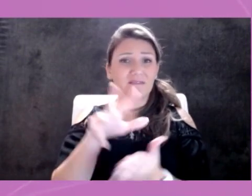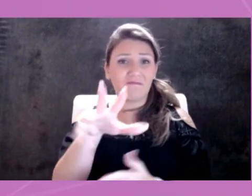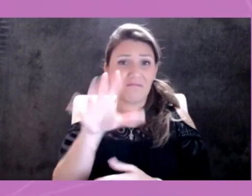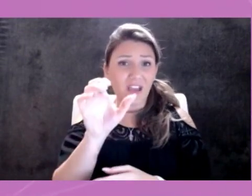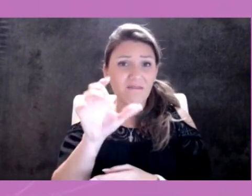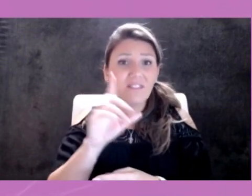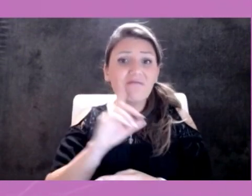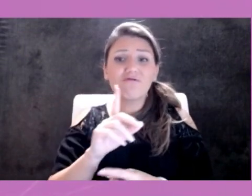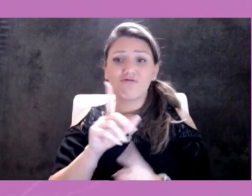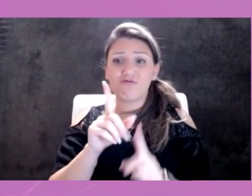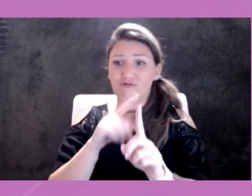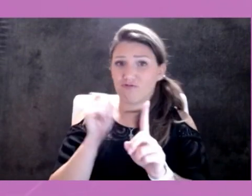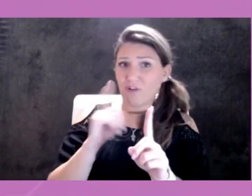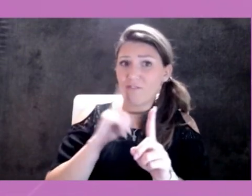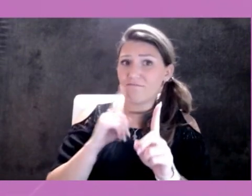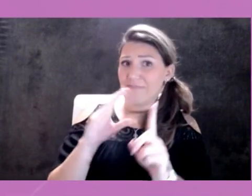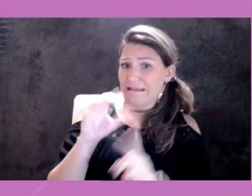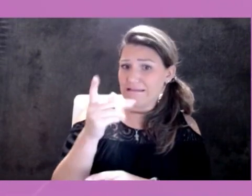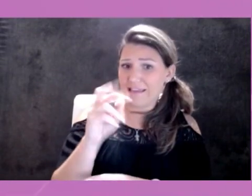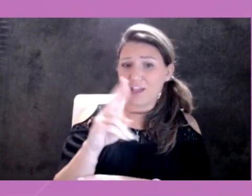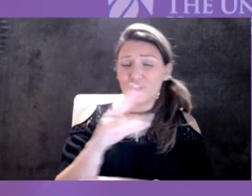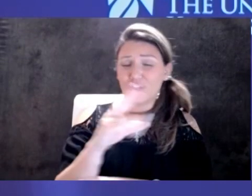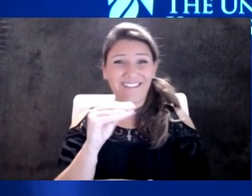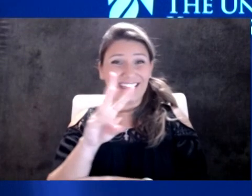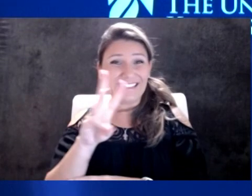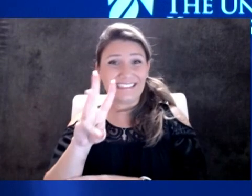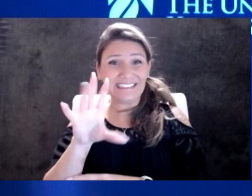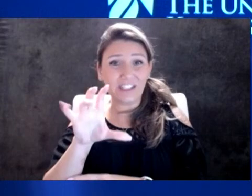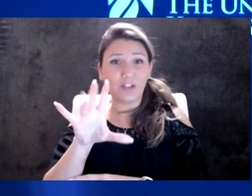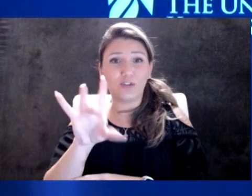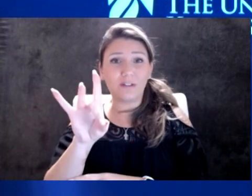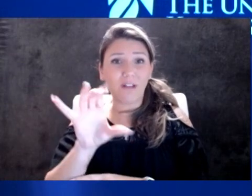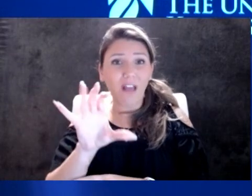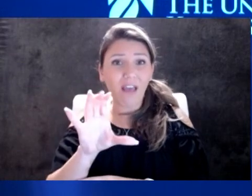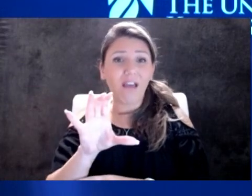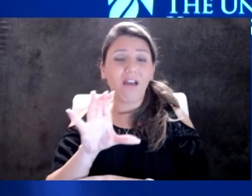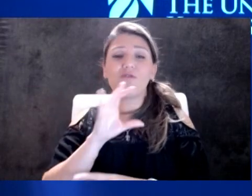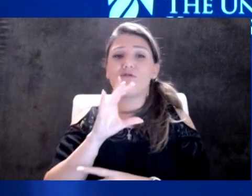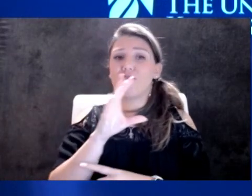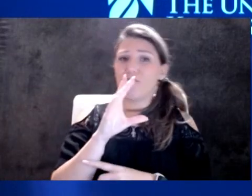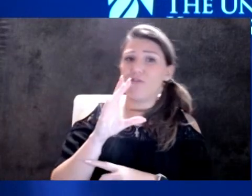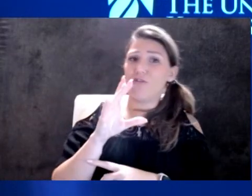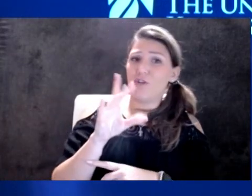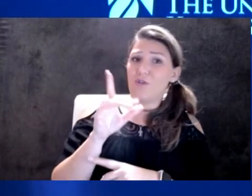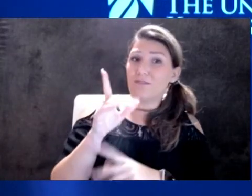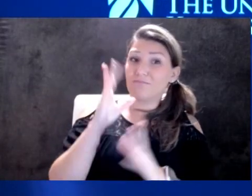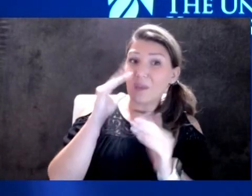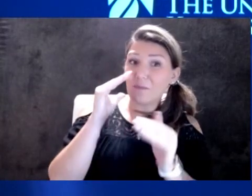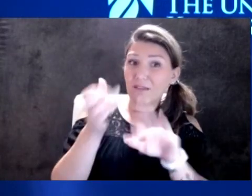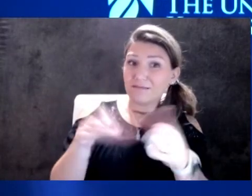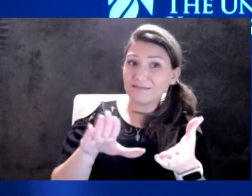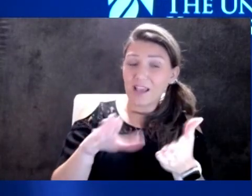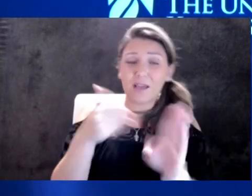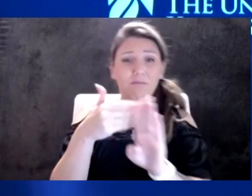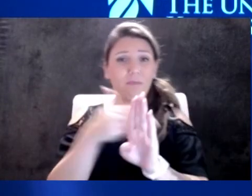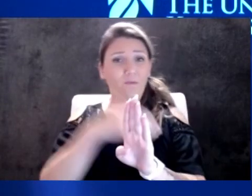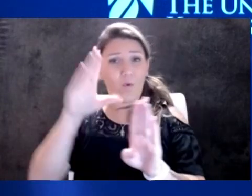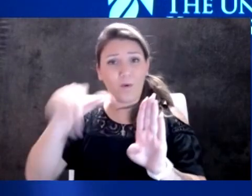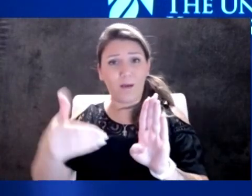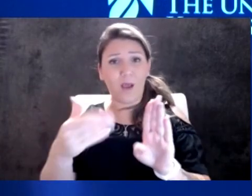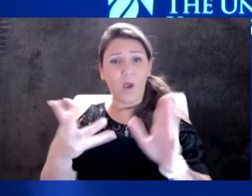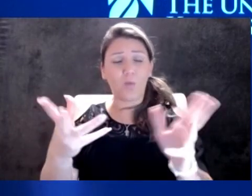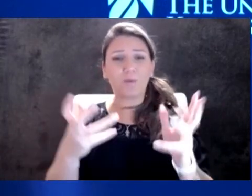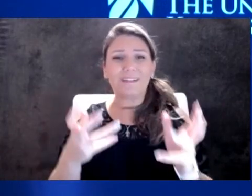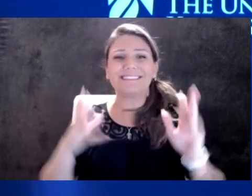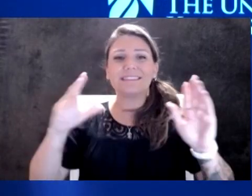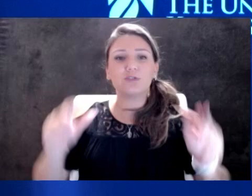the disease. But technology and trials are providing hope for breast cancer patients. Before we get to our guests, I want to introduce you to